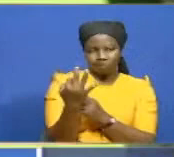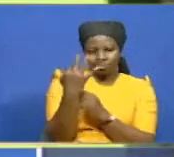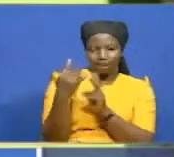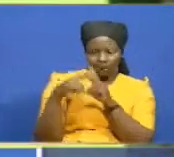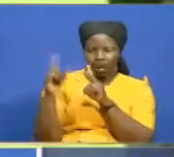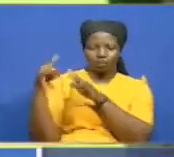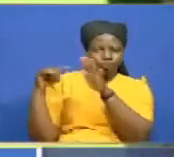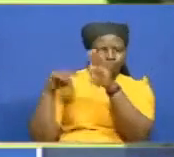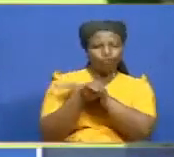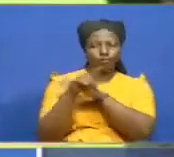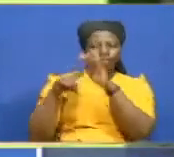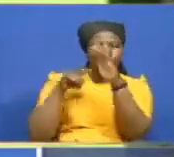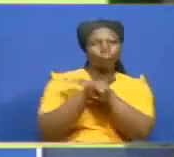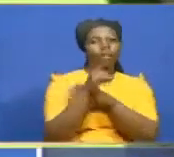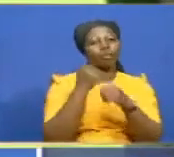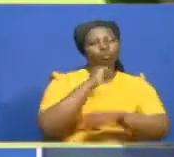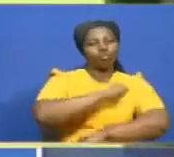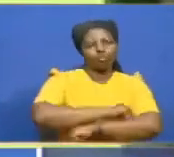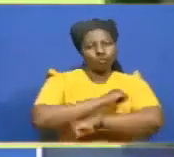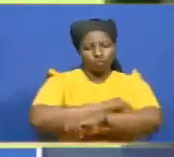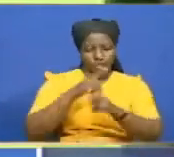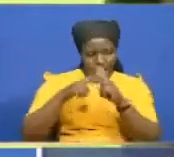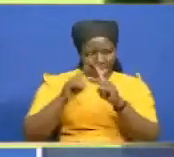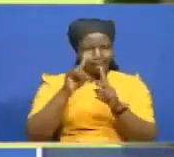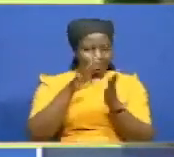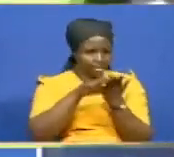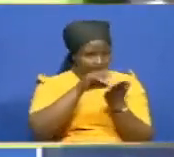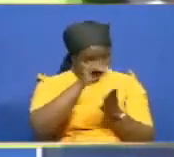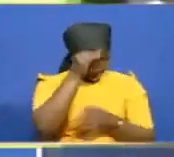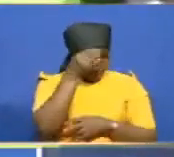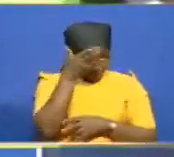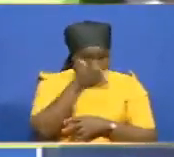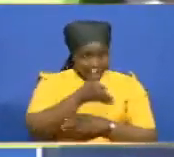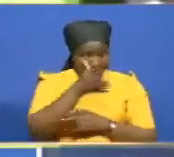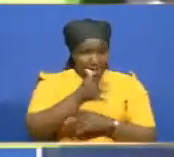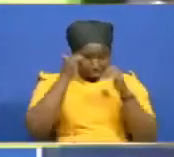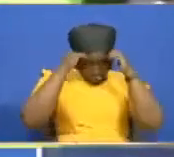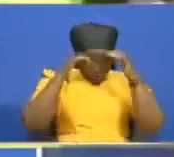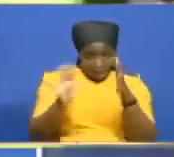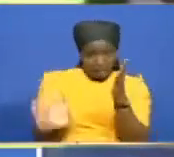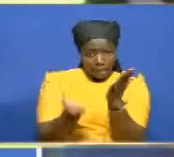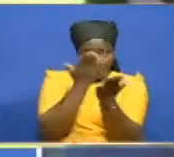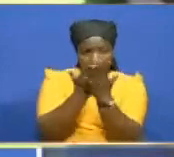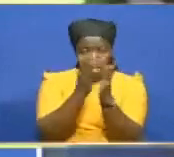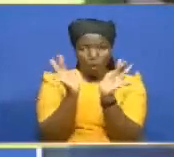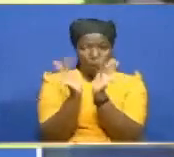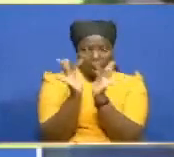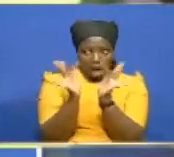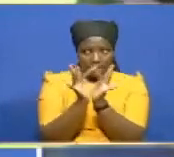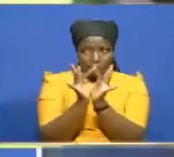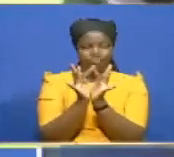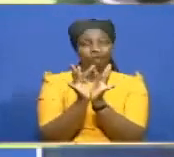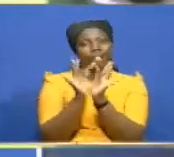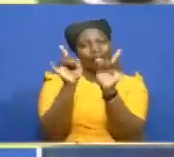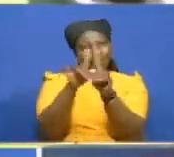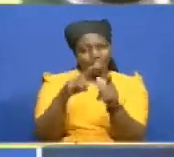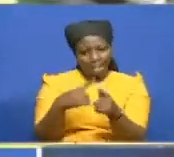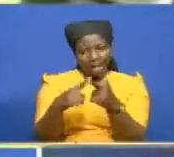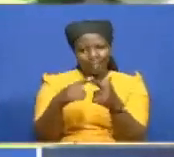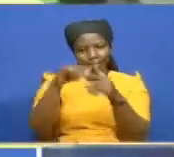kuja ili waanze masomo yao hapa. Students apply online and they